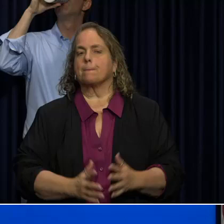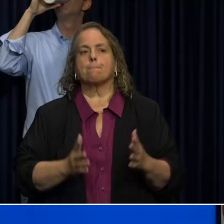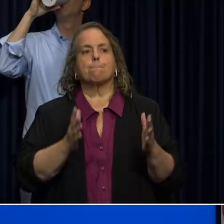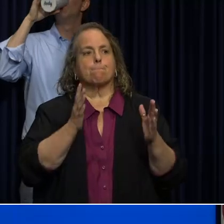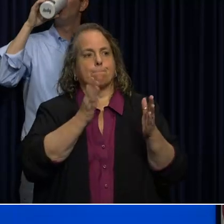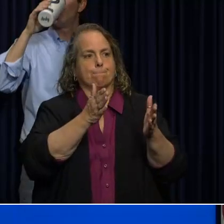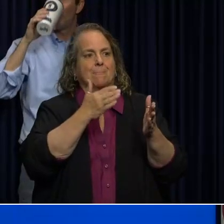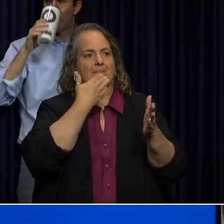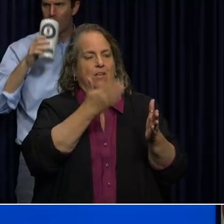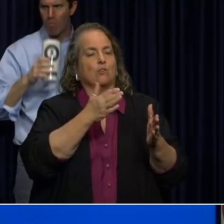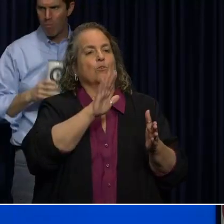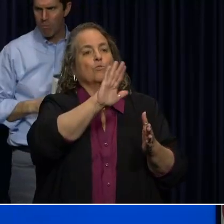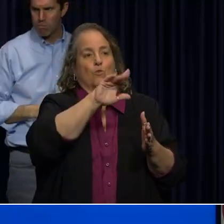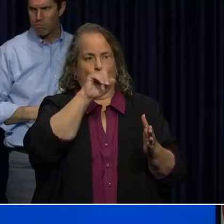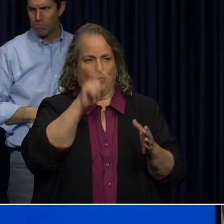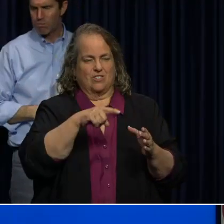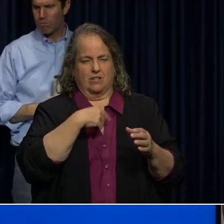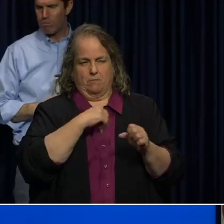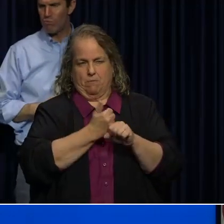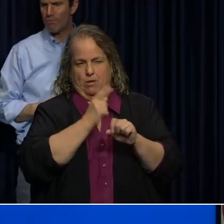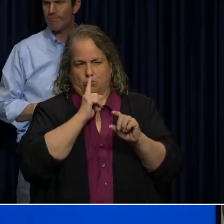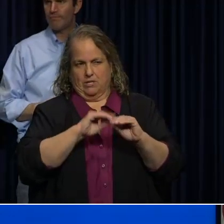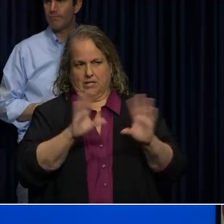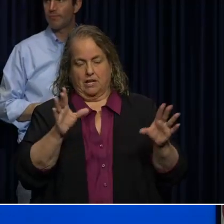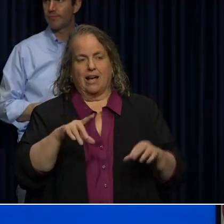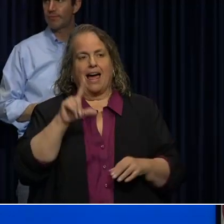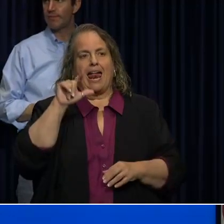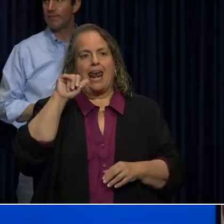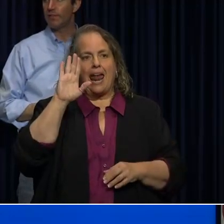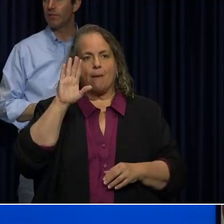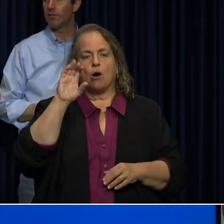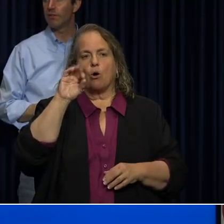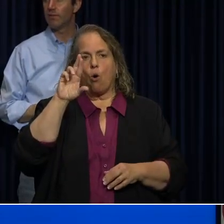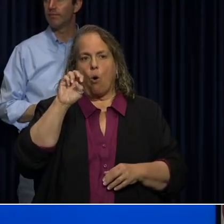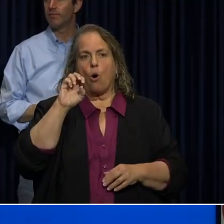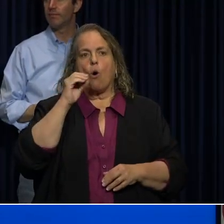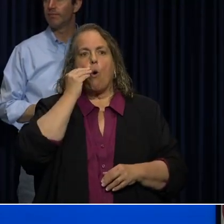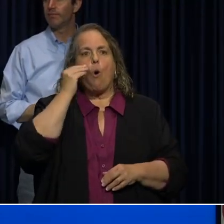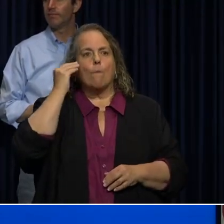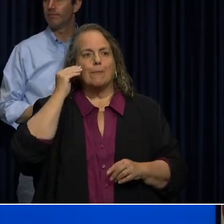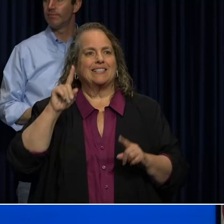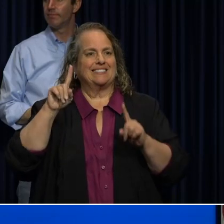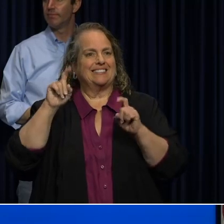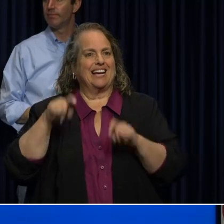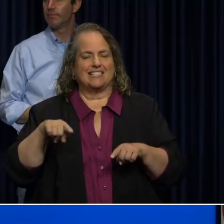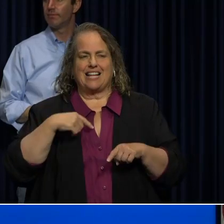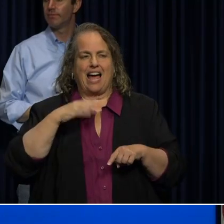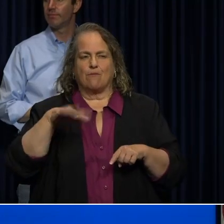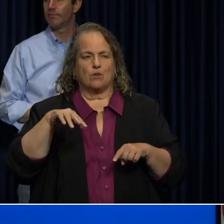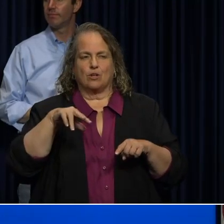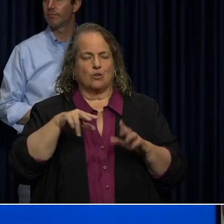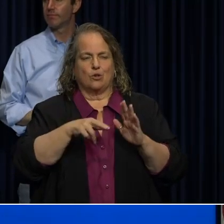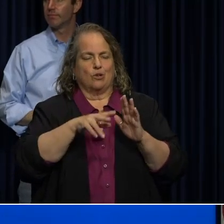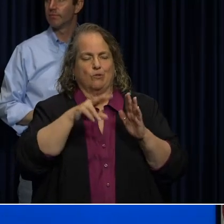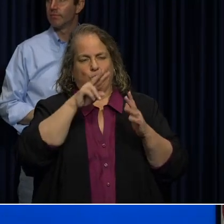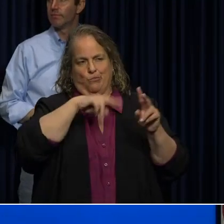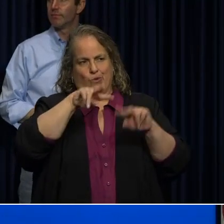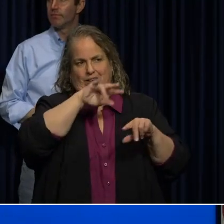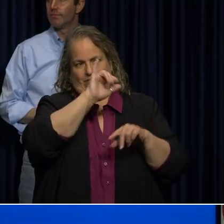Thank you. So the question is about LabCorp home tests, and I actually haven't reviewed that particular one, but I'll give you a general answer for